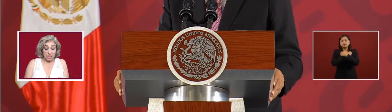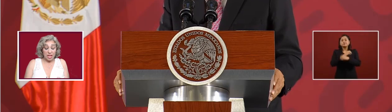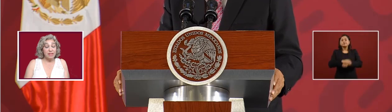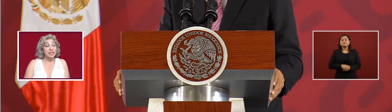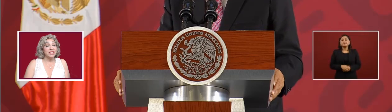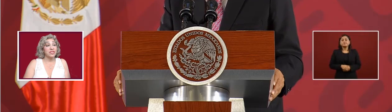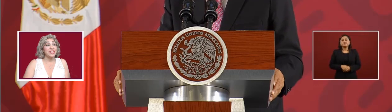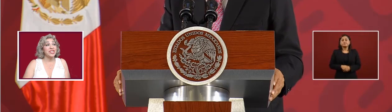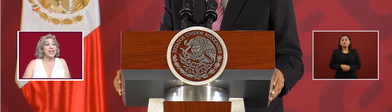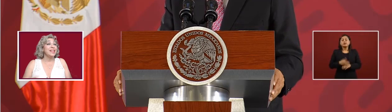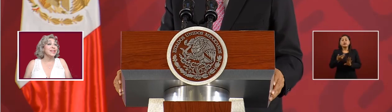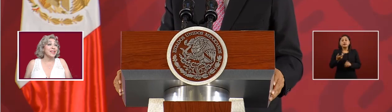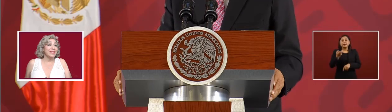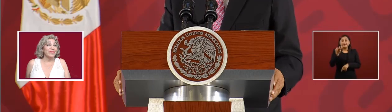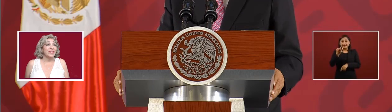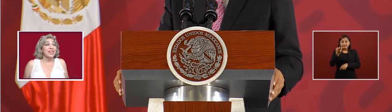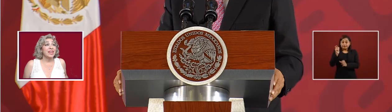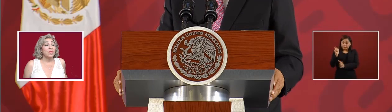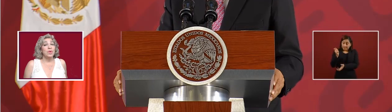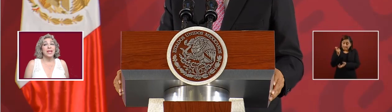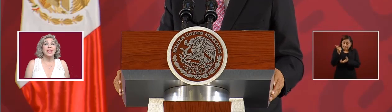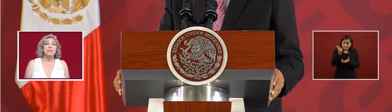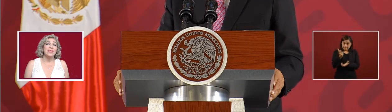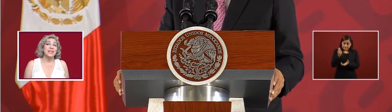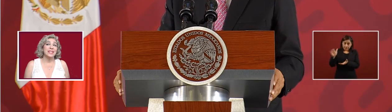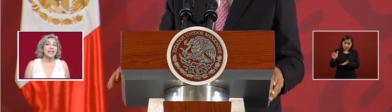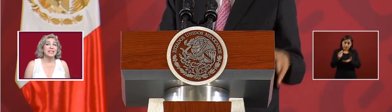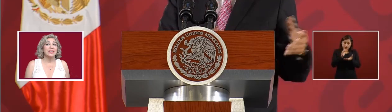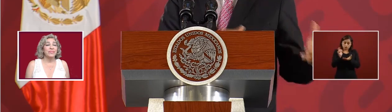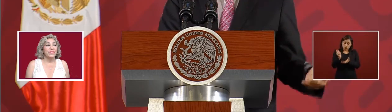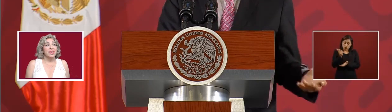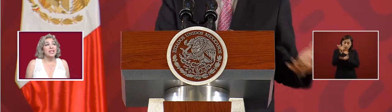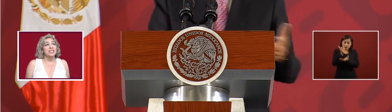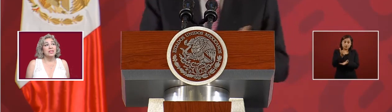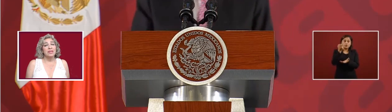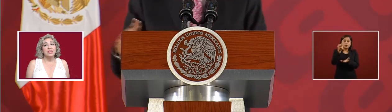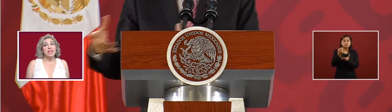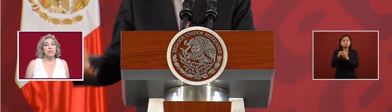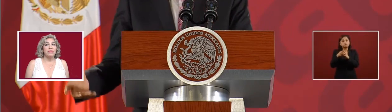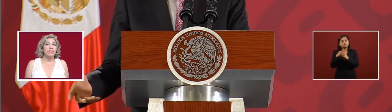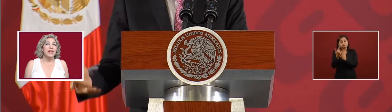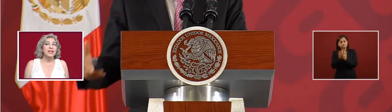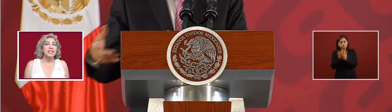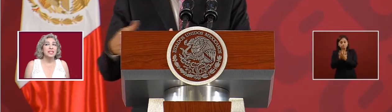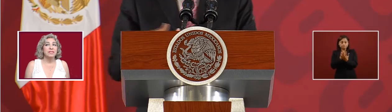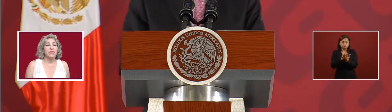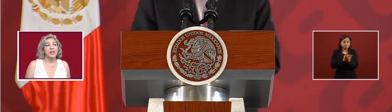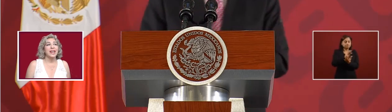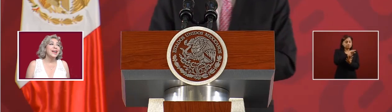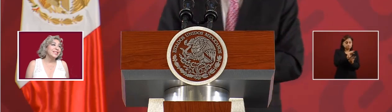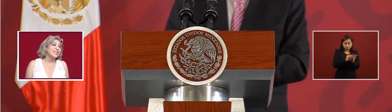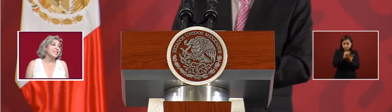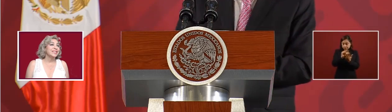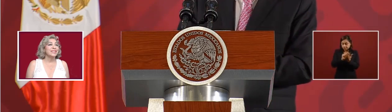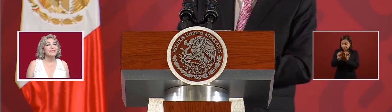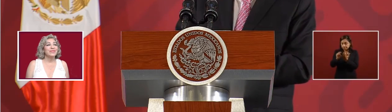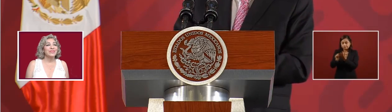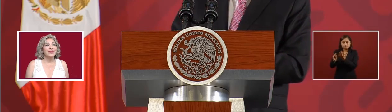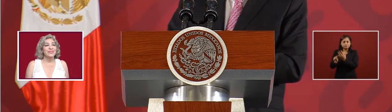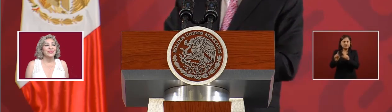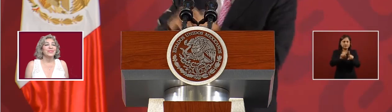There was a lot of discretionality, when it came to these things. there were funds for cuts,